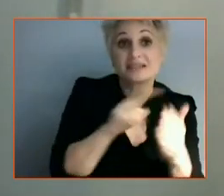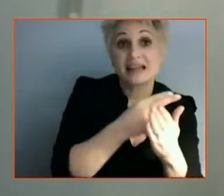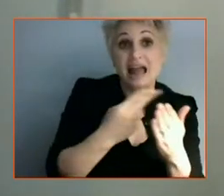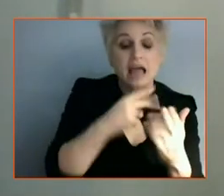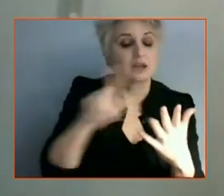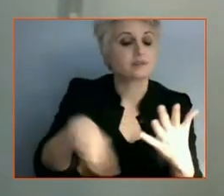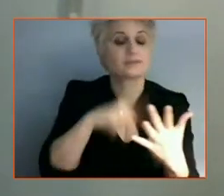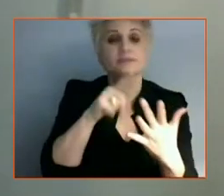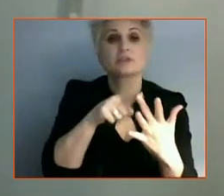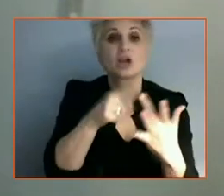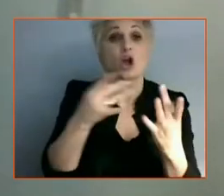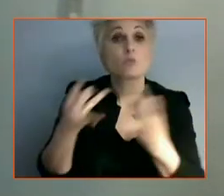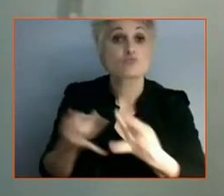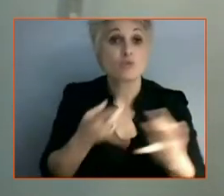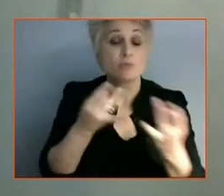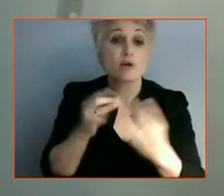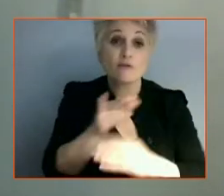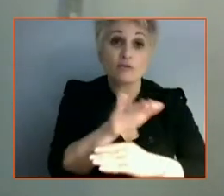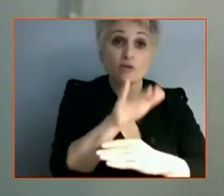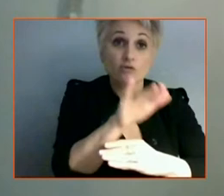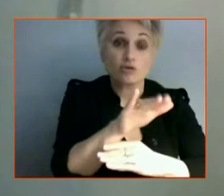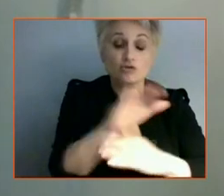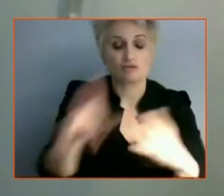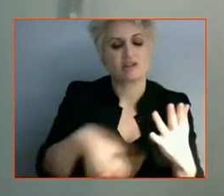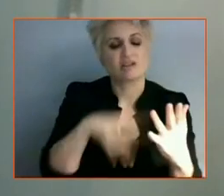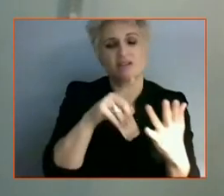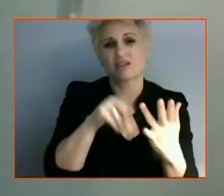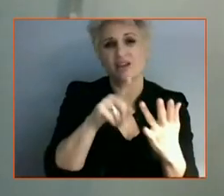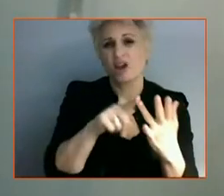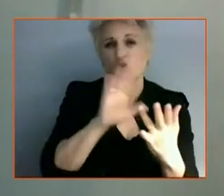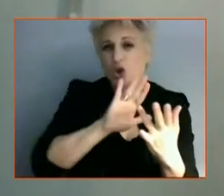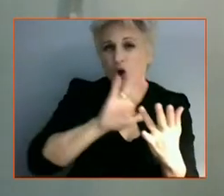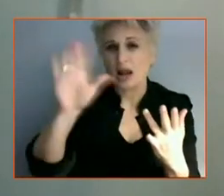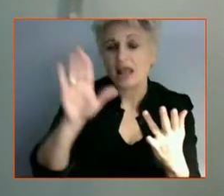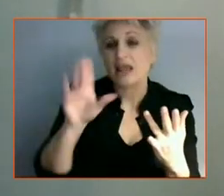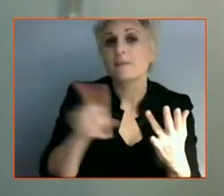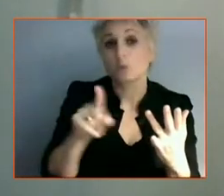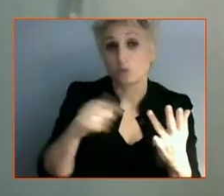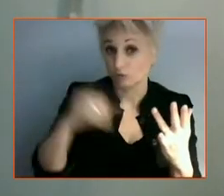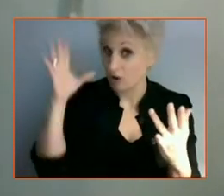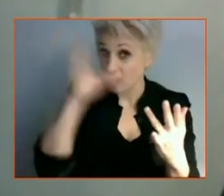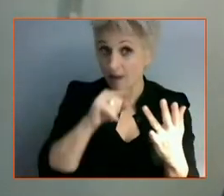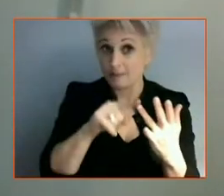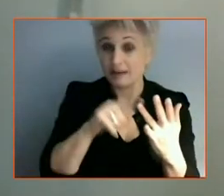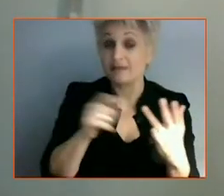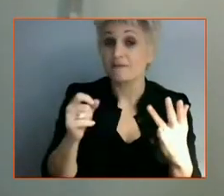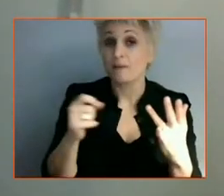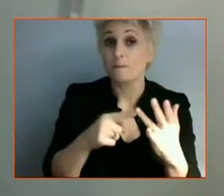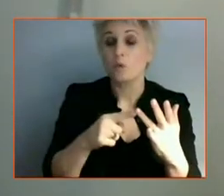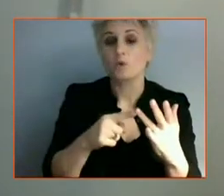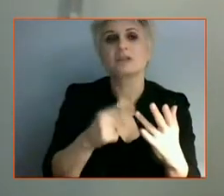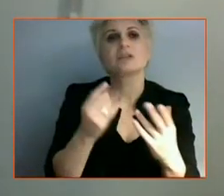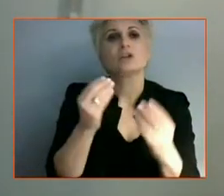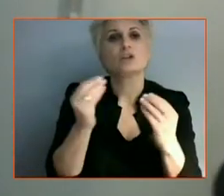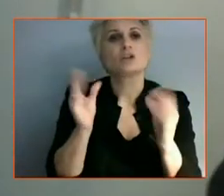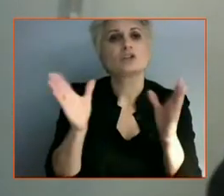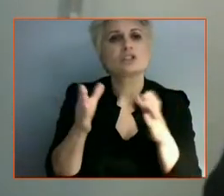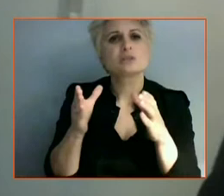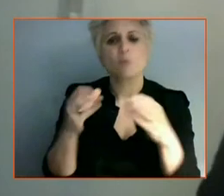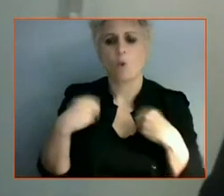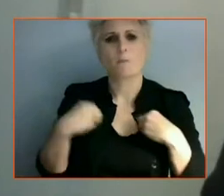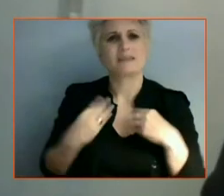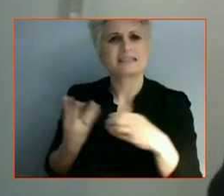for the future, and less obvious, but I believe also important, investing in small business and